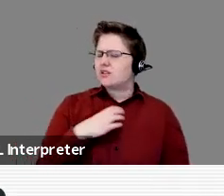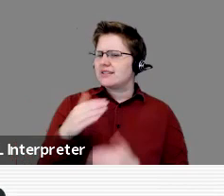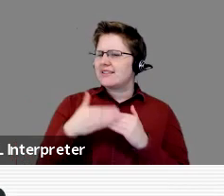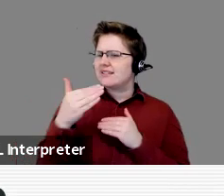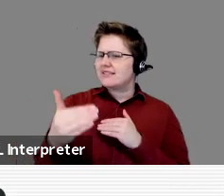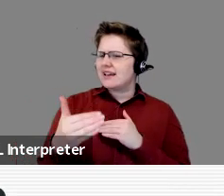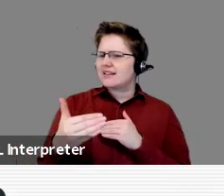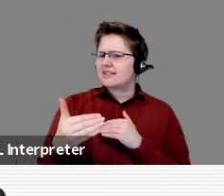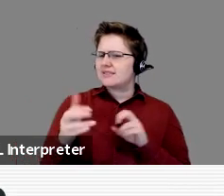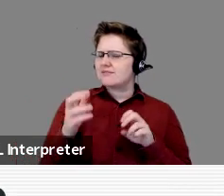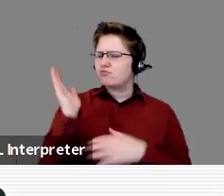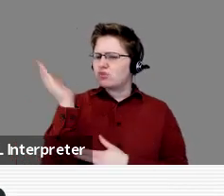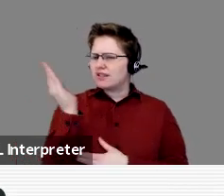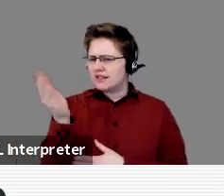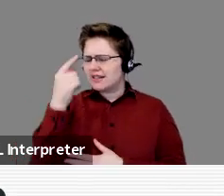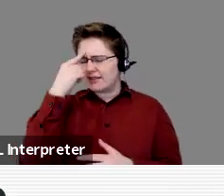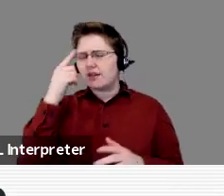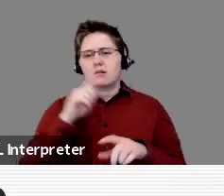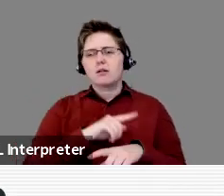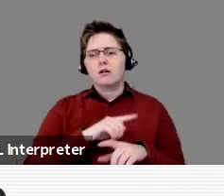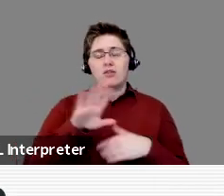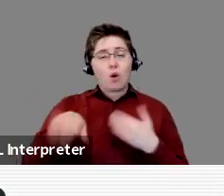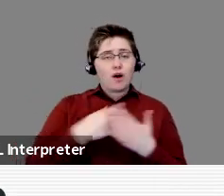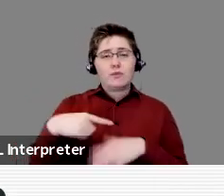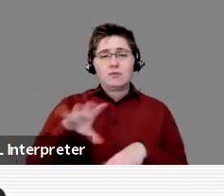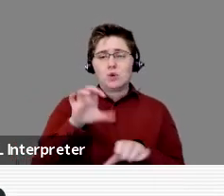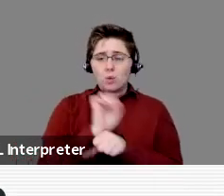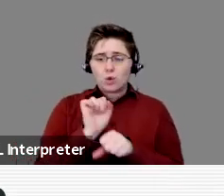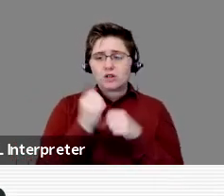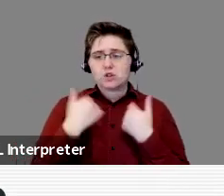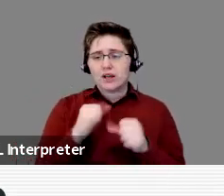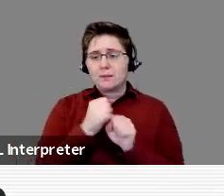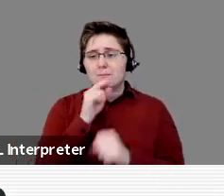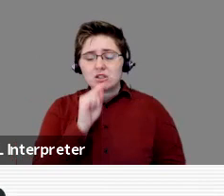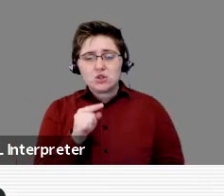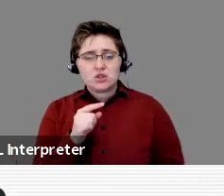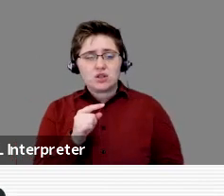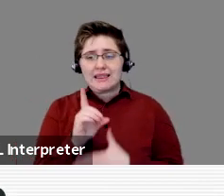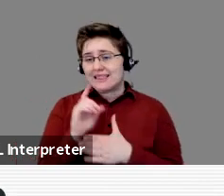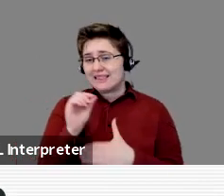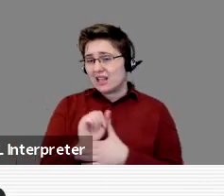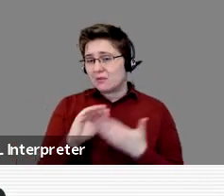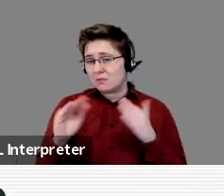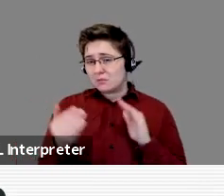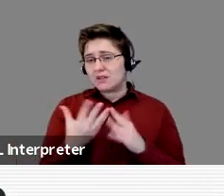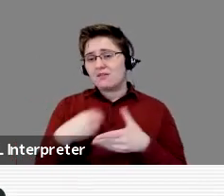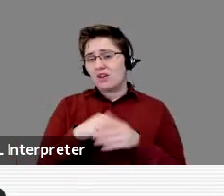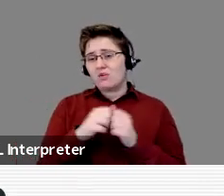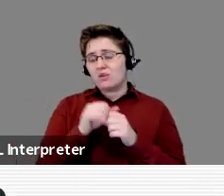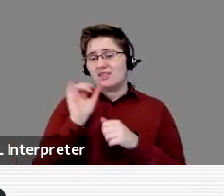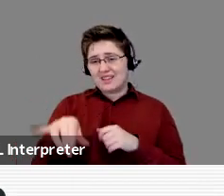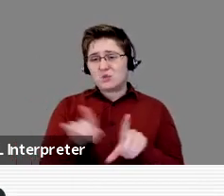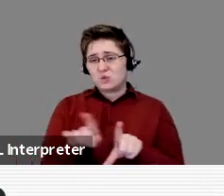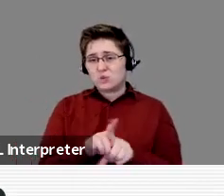next presentation, but have all been doing work in trying to make sure that the disability community is involved in that work. And